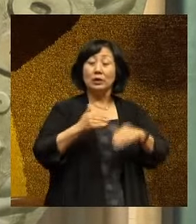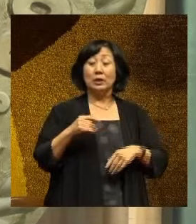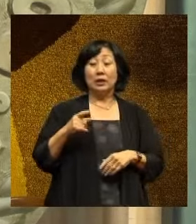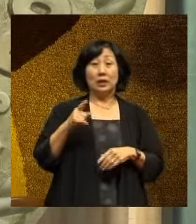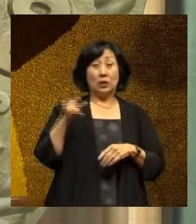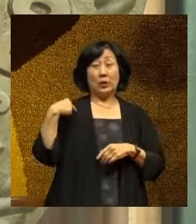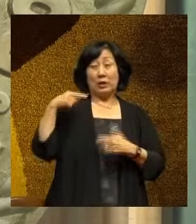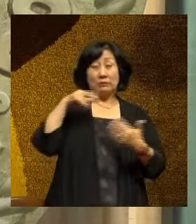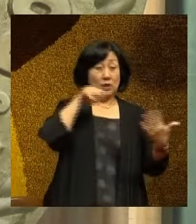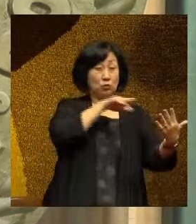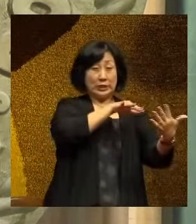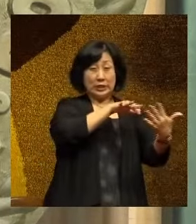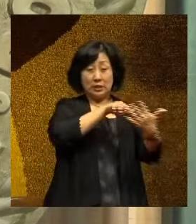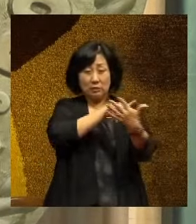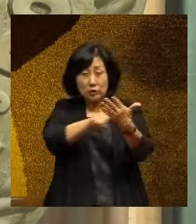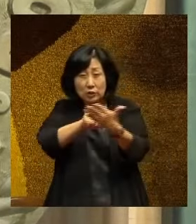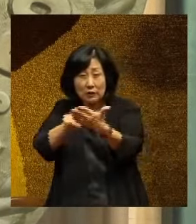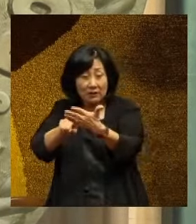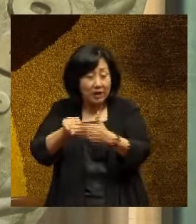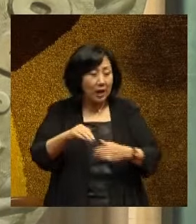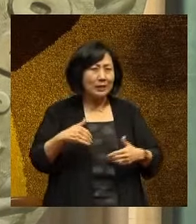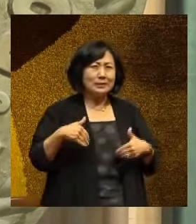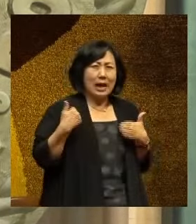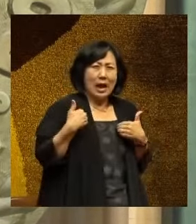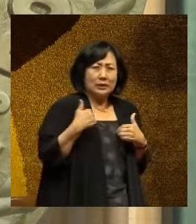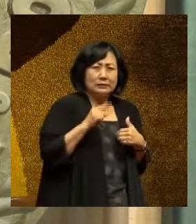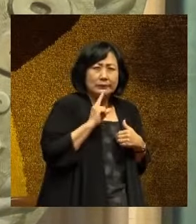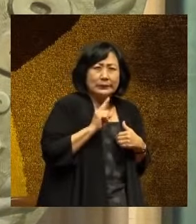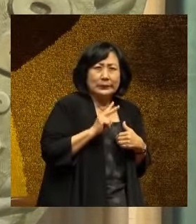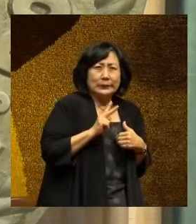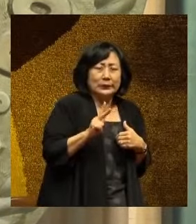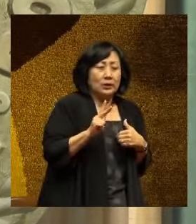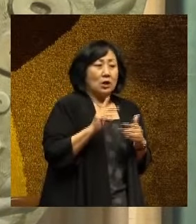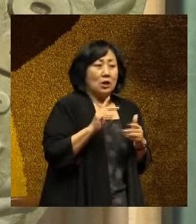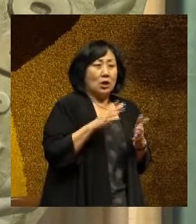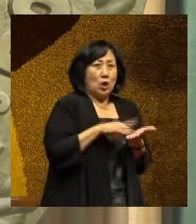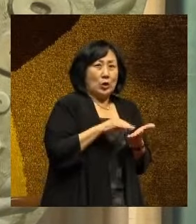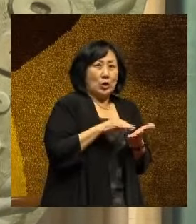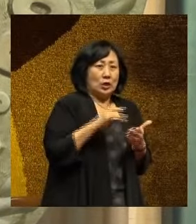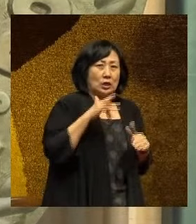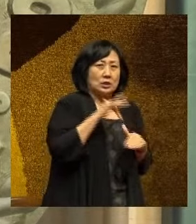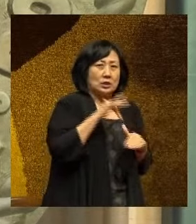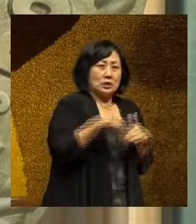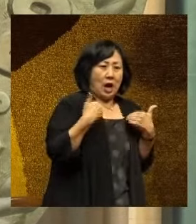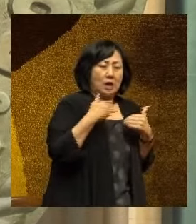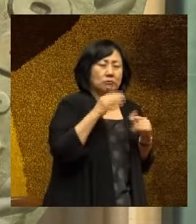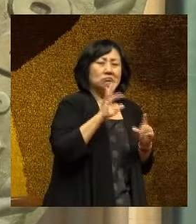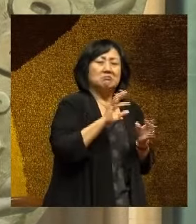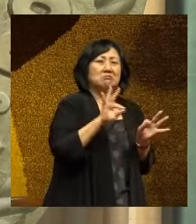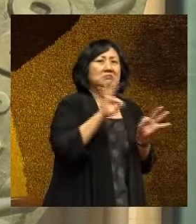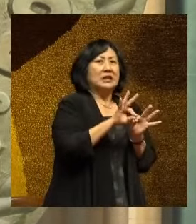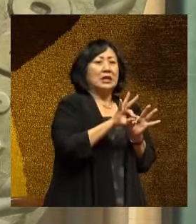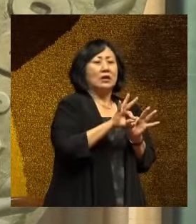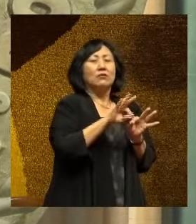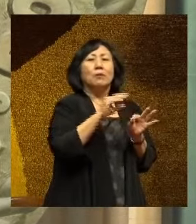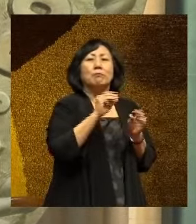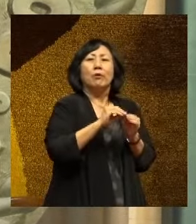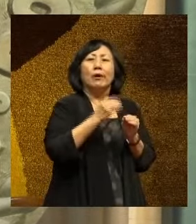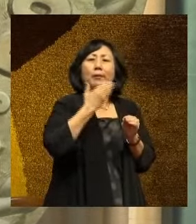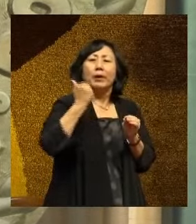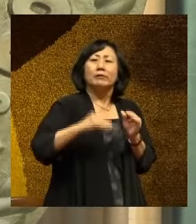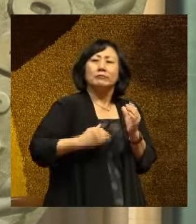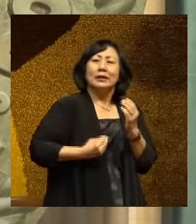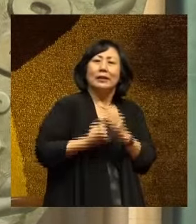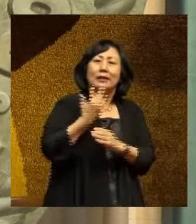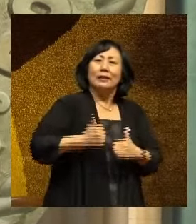is crucial in preparing our children for school and life in general. We will continue to nurture our